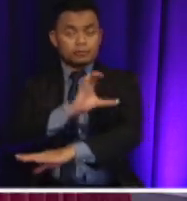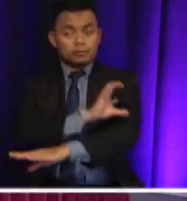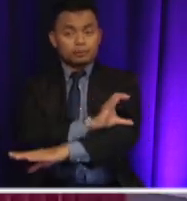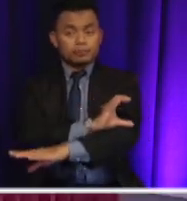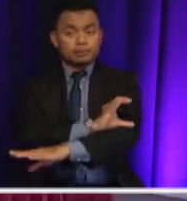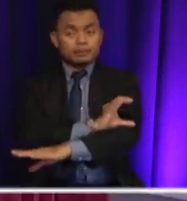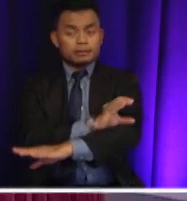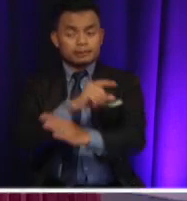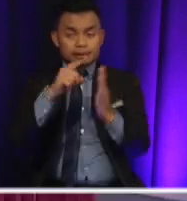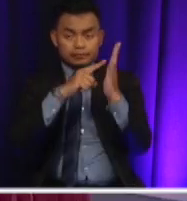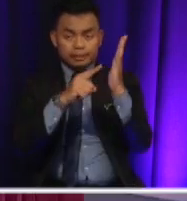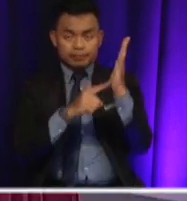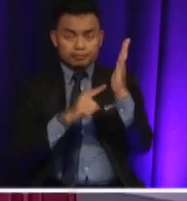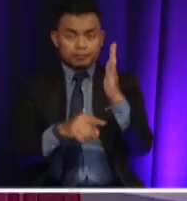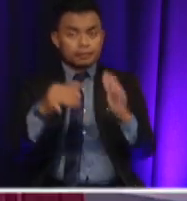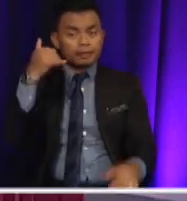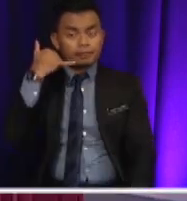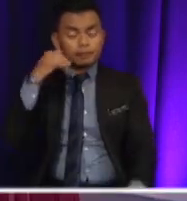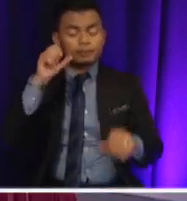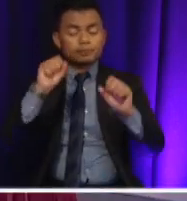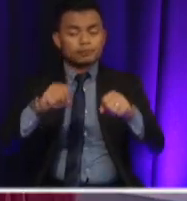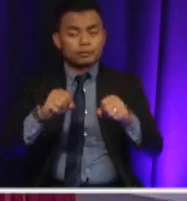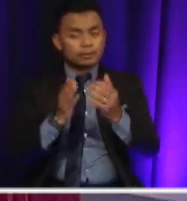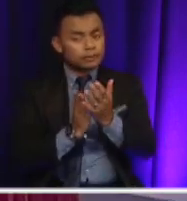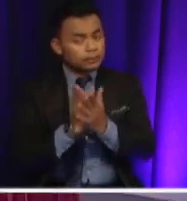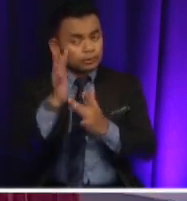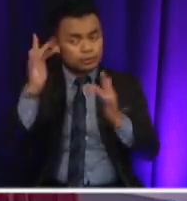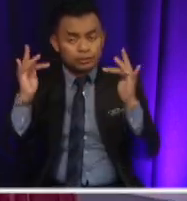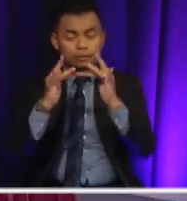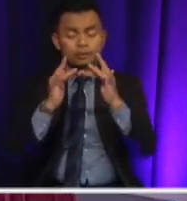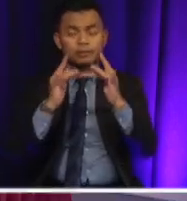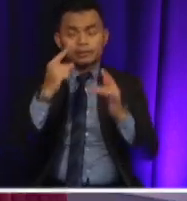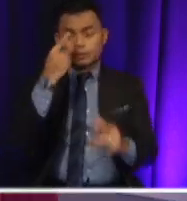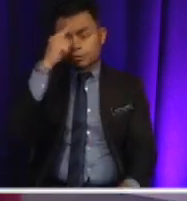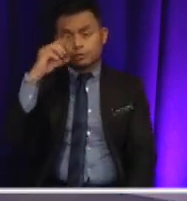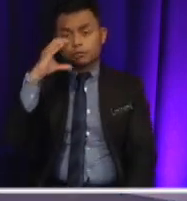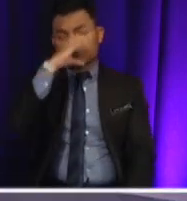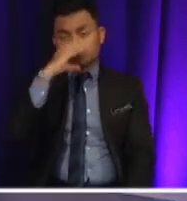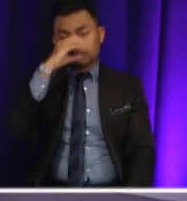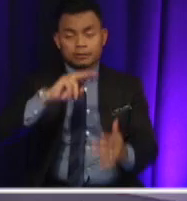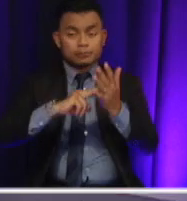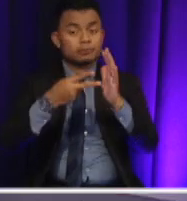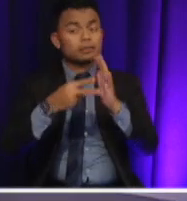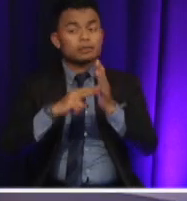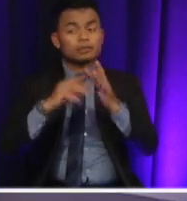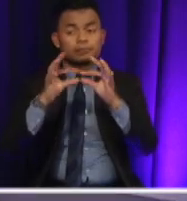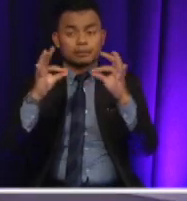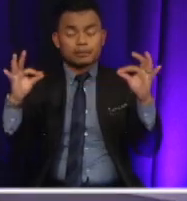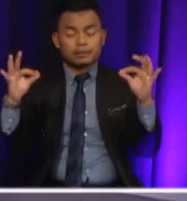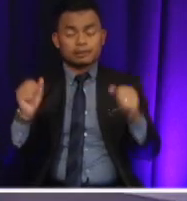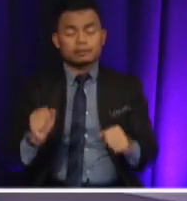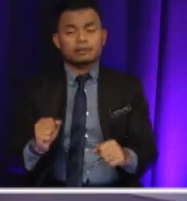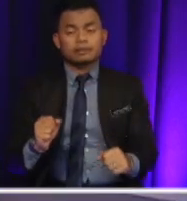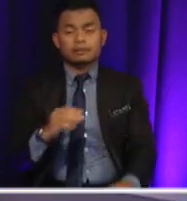handphone, you can quickly go online and search for the meaning of the words. Even pictures, there will be